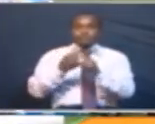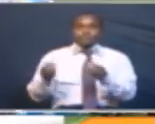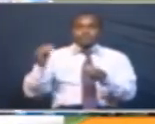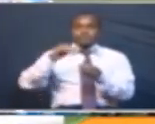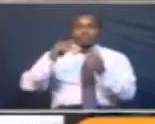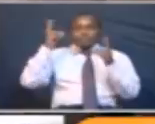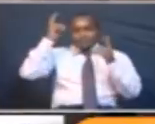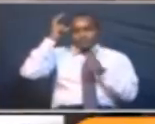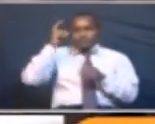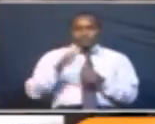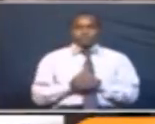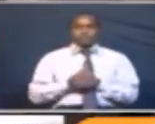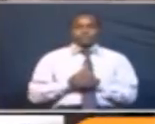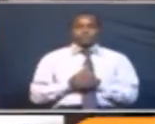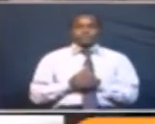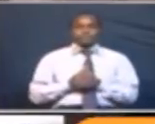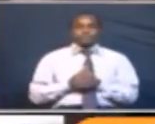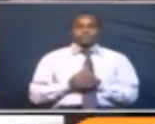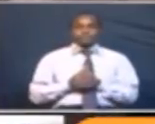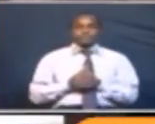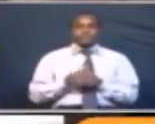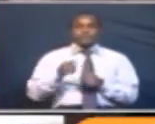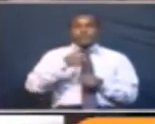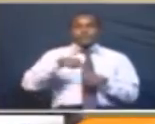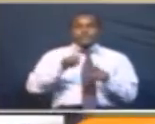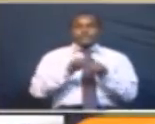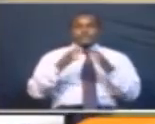evil. We as a party feel